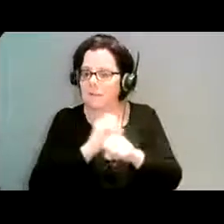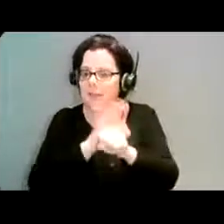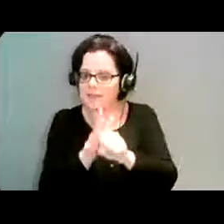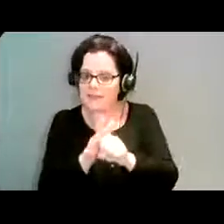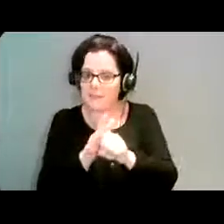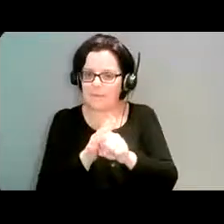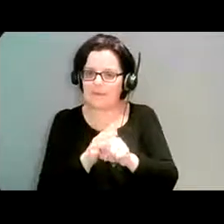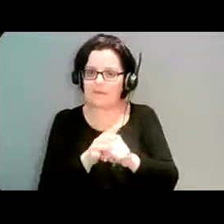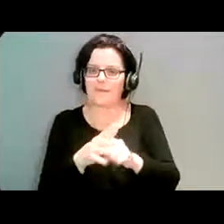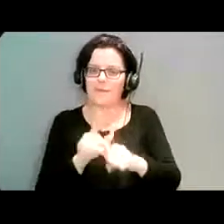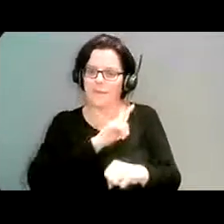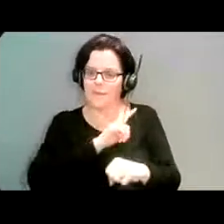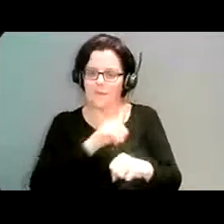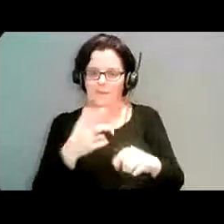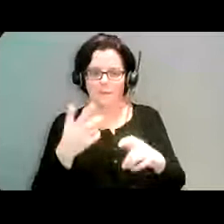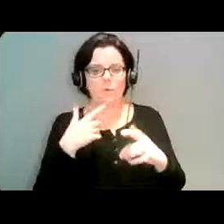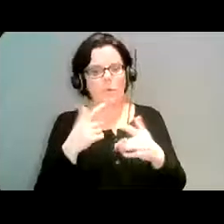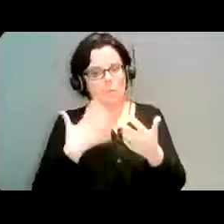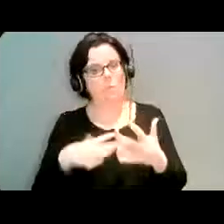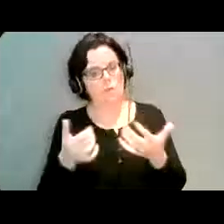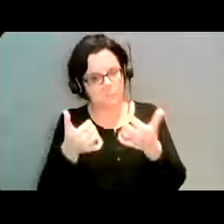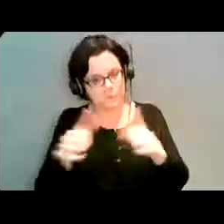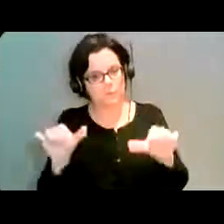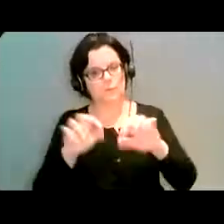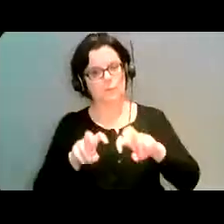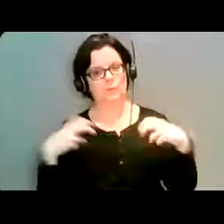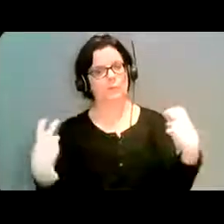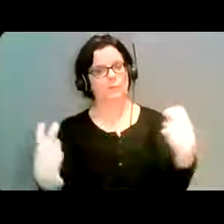around the table together.